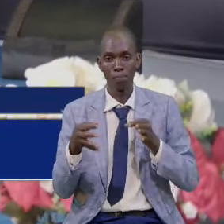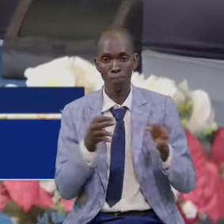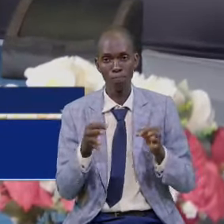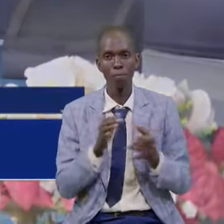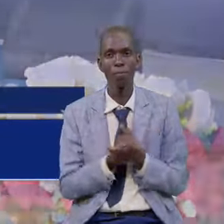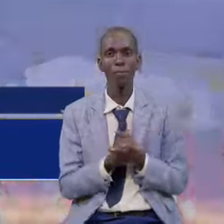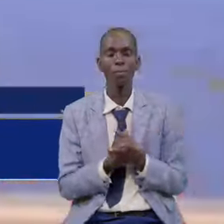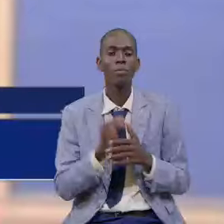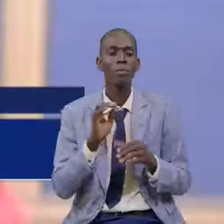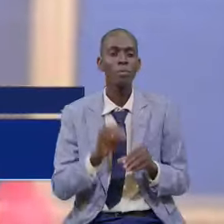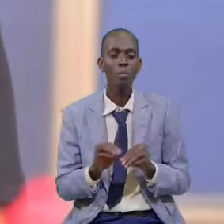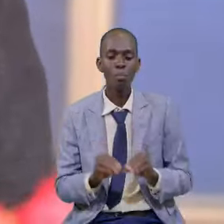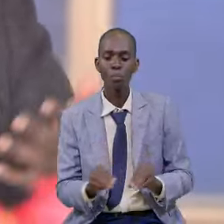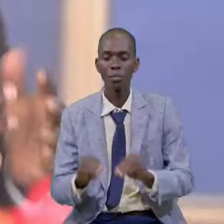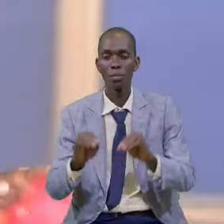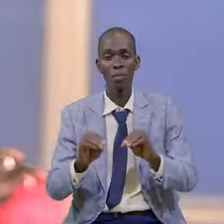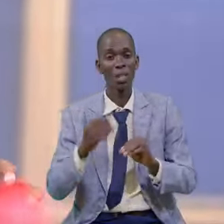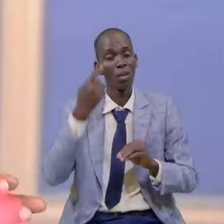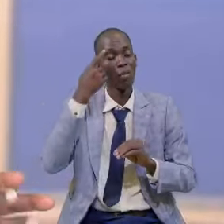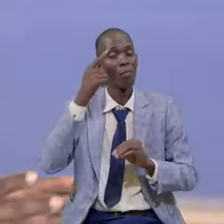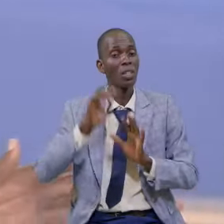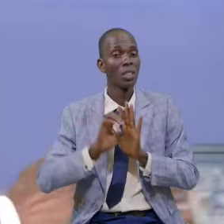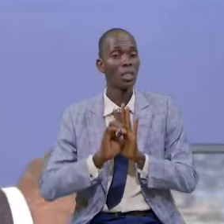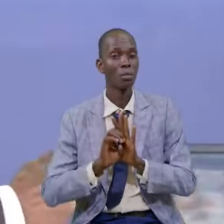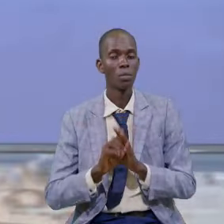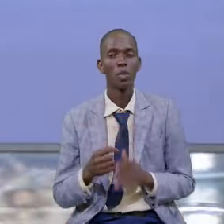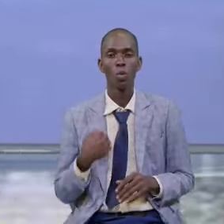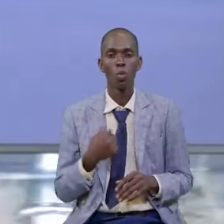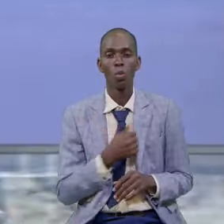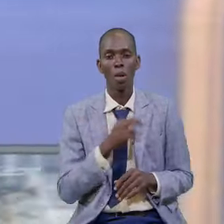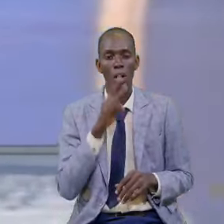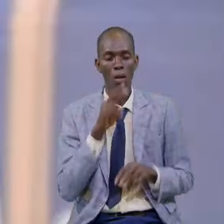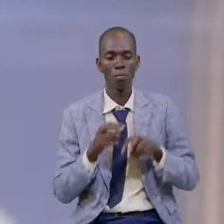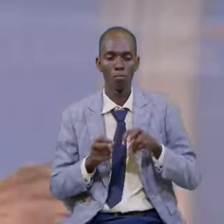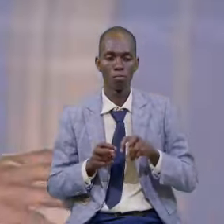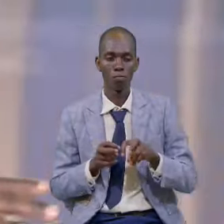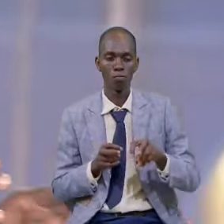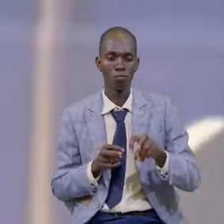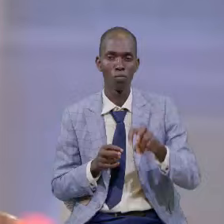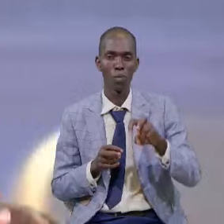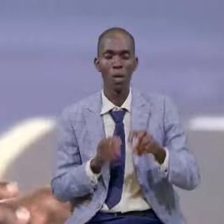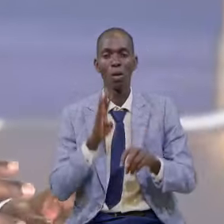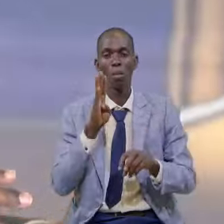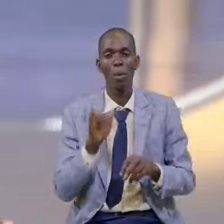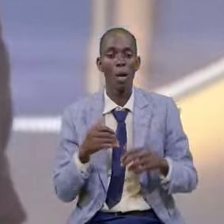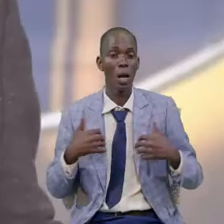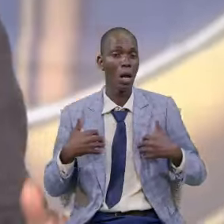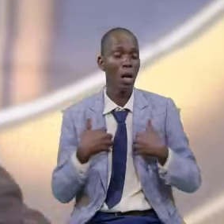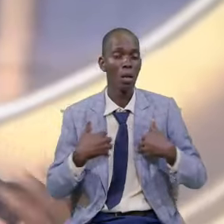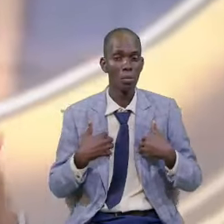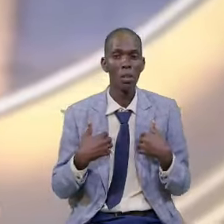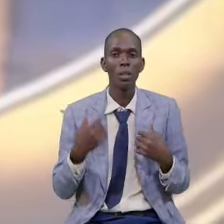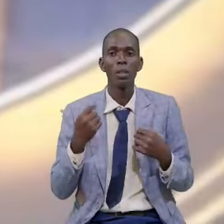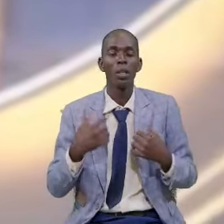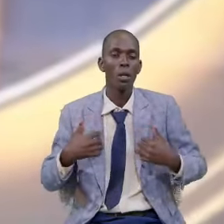mobility, for example, we're traveling by animals, those beasts of burdens.